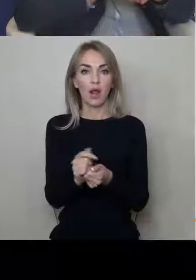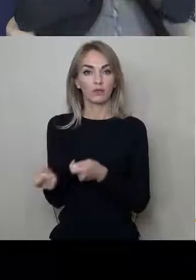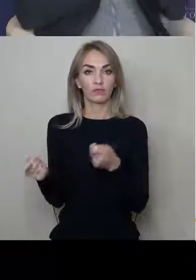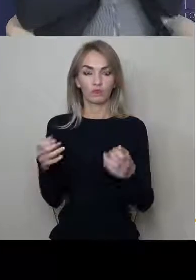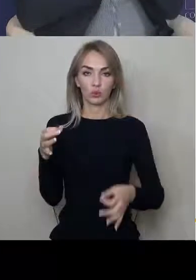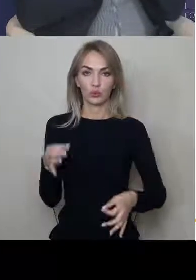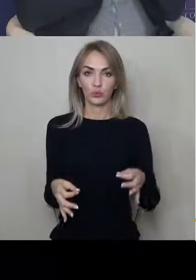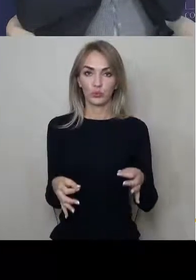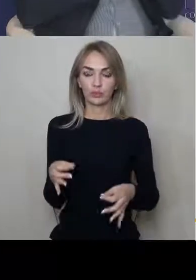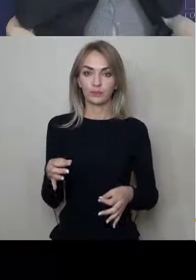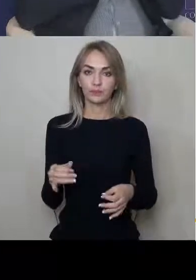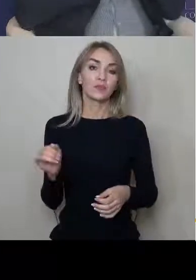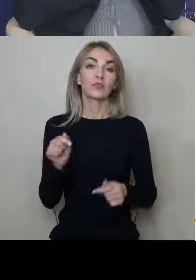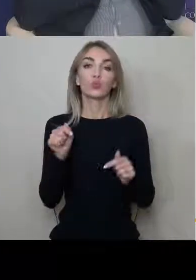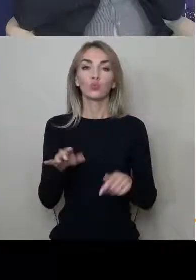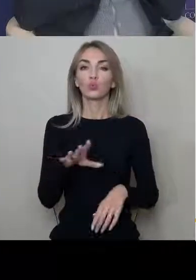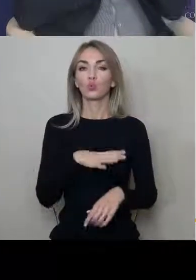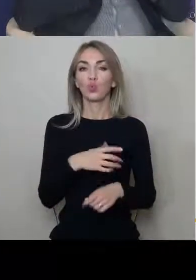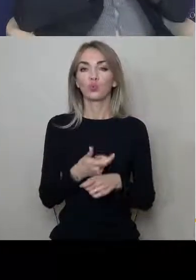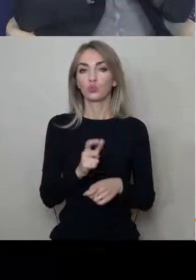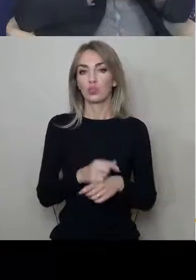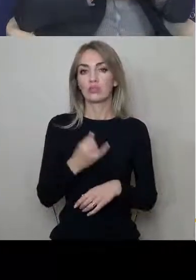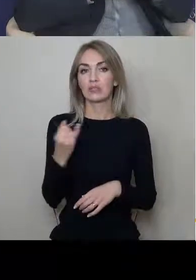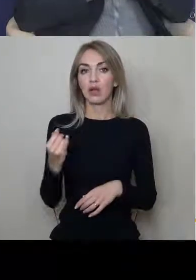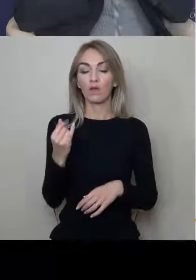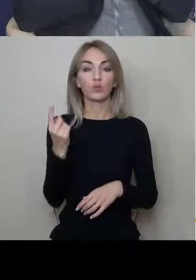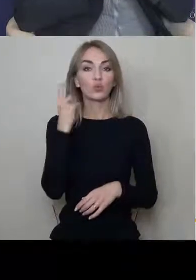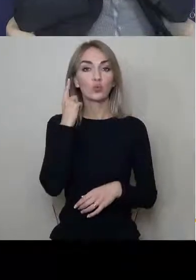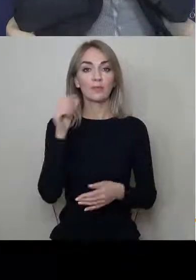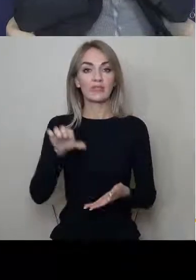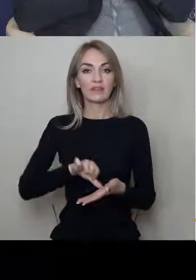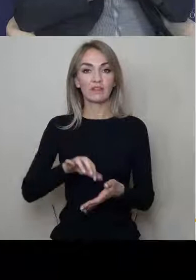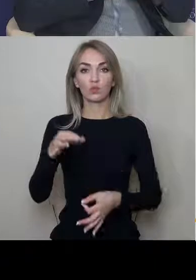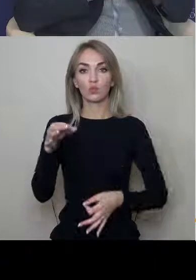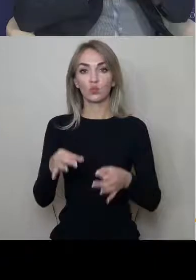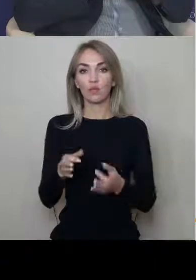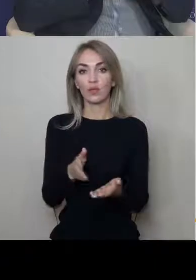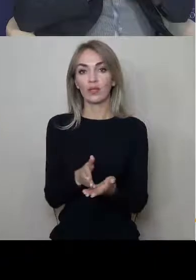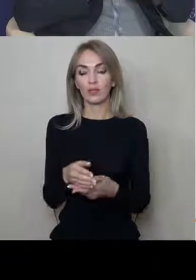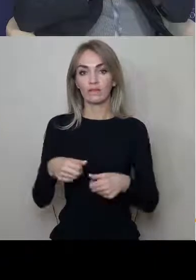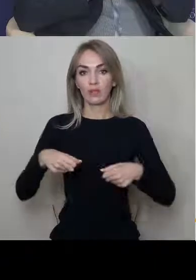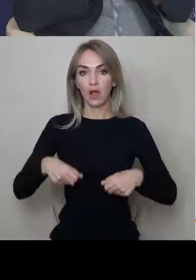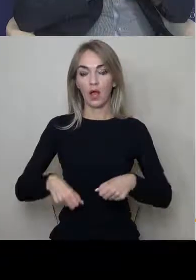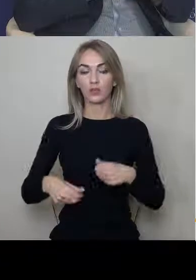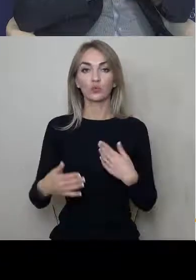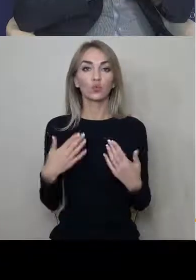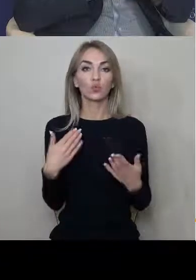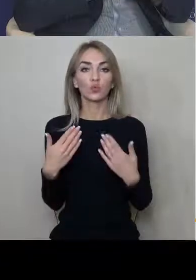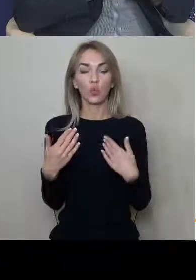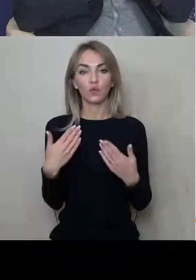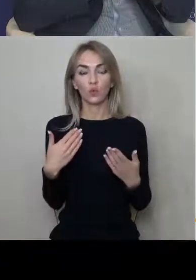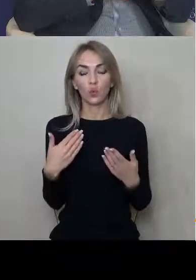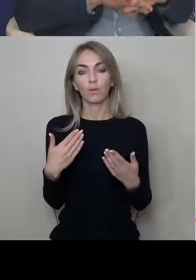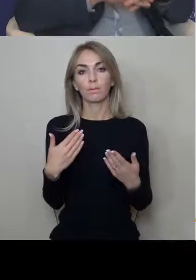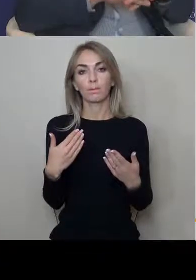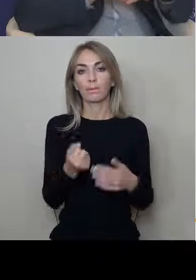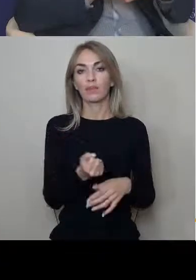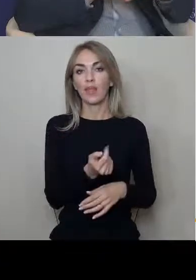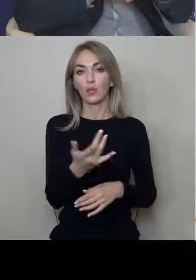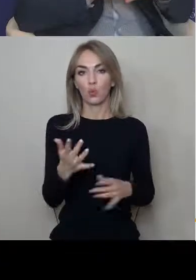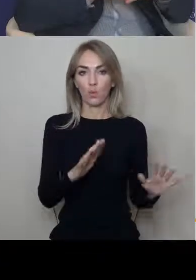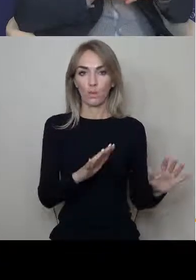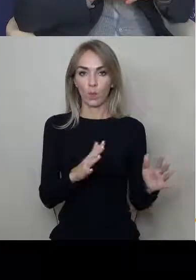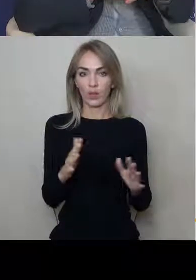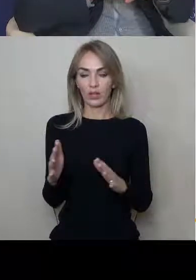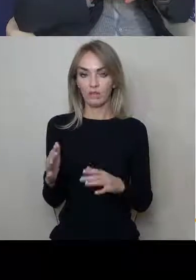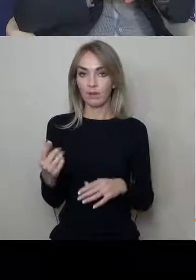directly submit the documents to the court is the day. It's very interesting to look at the